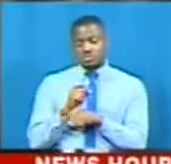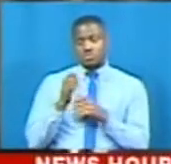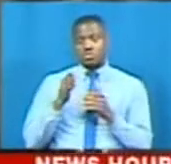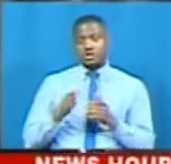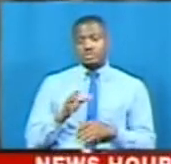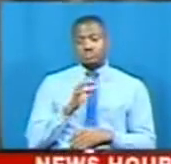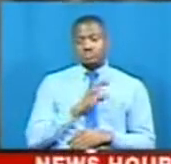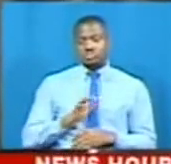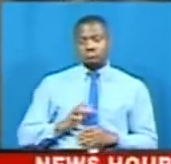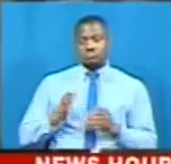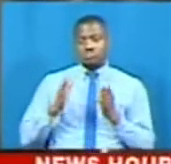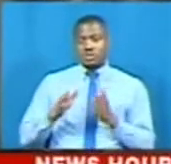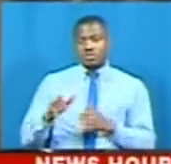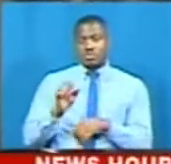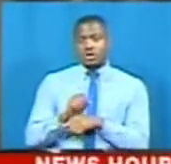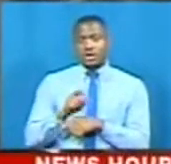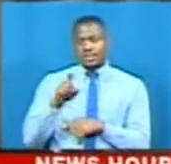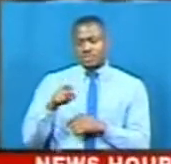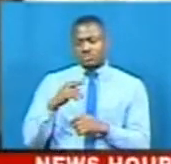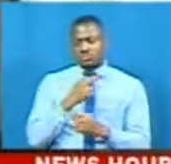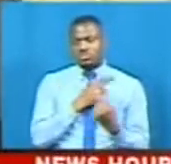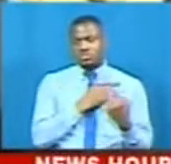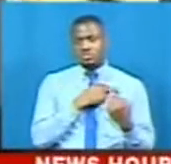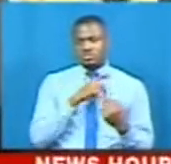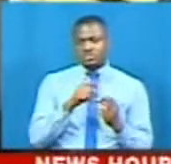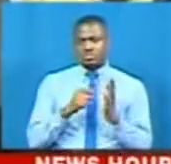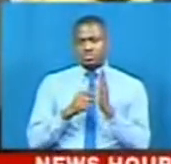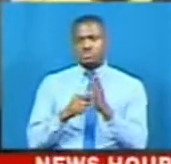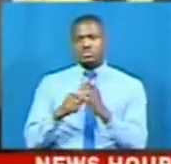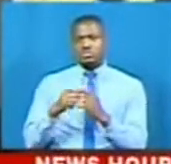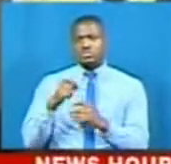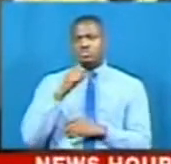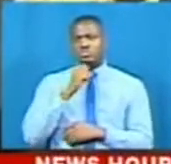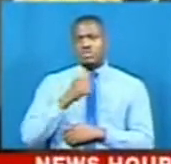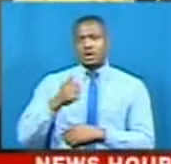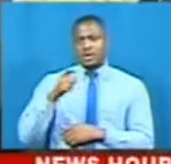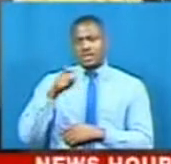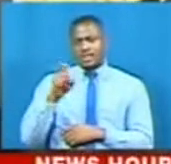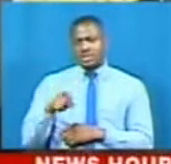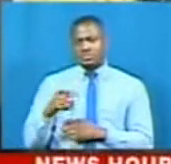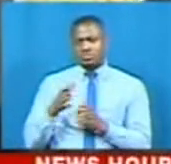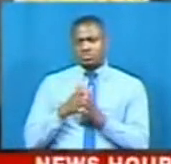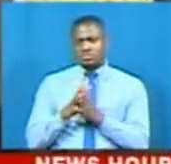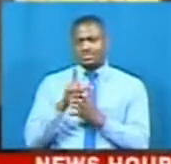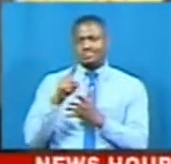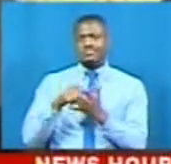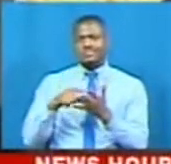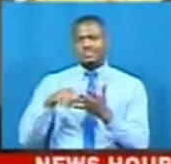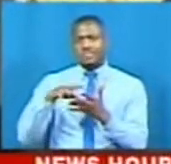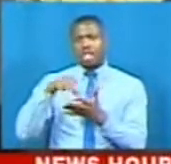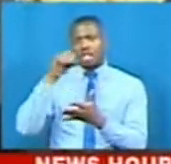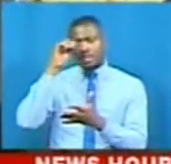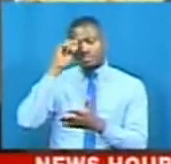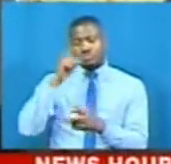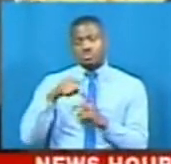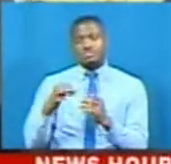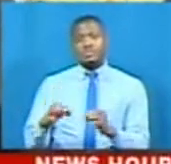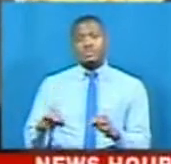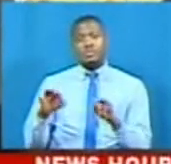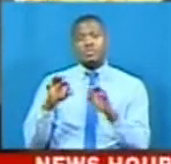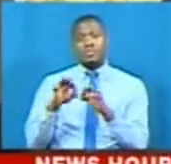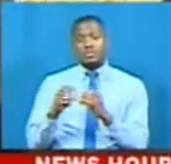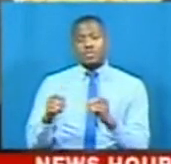workers and Christian workers, for that matter, are responsible to their superiors and need to be willing to be corrected when